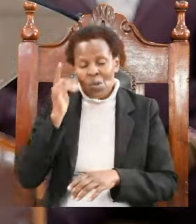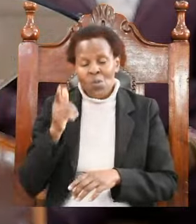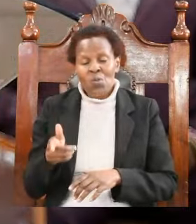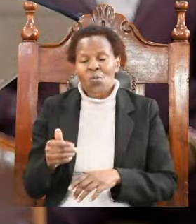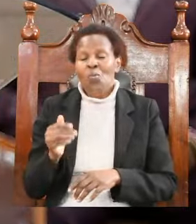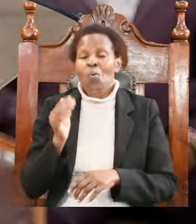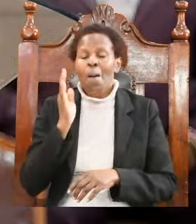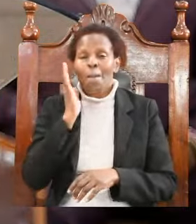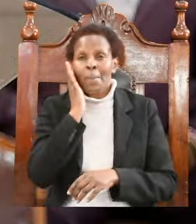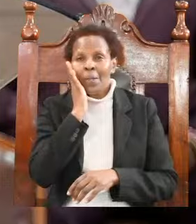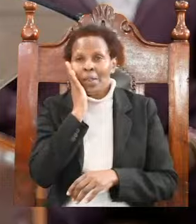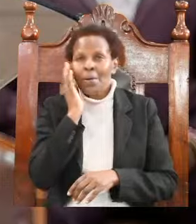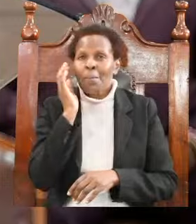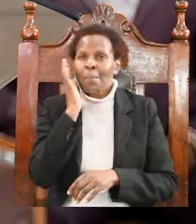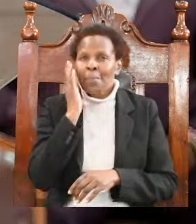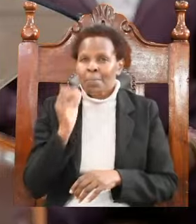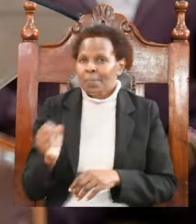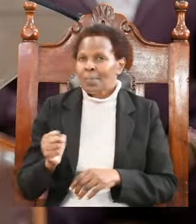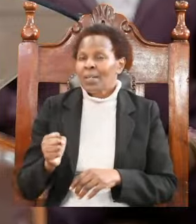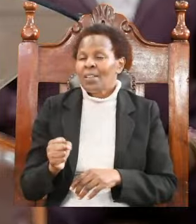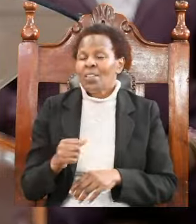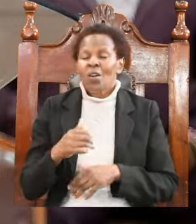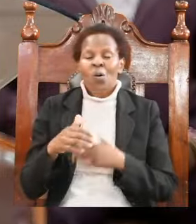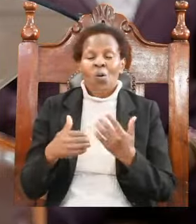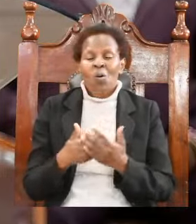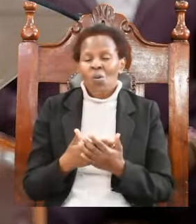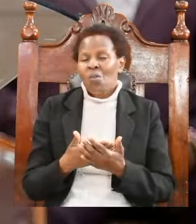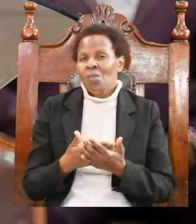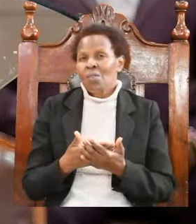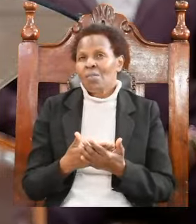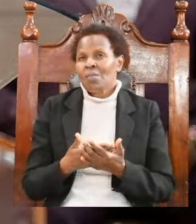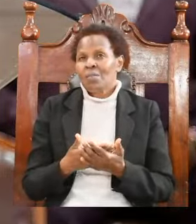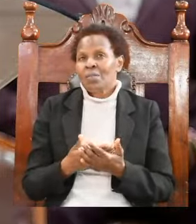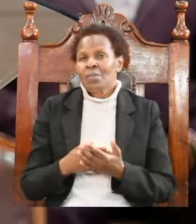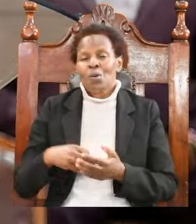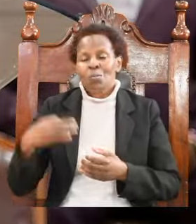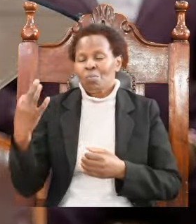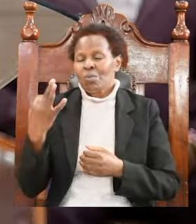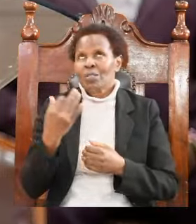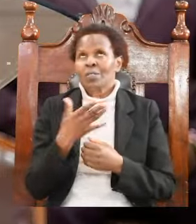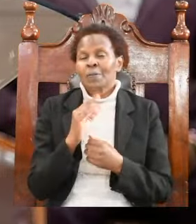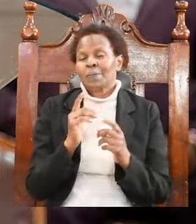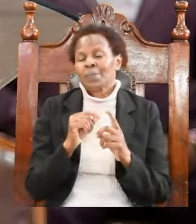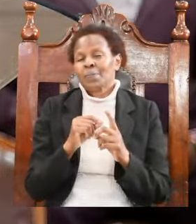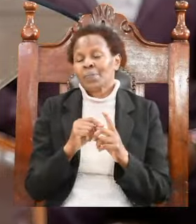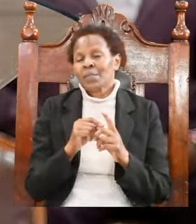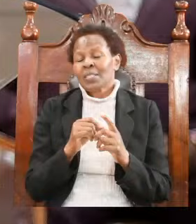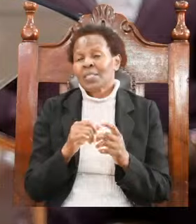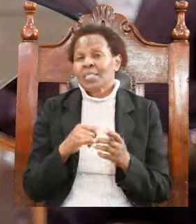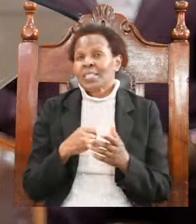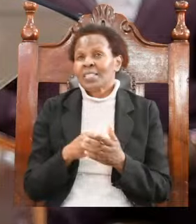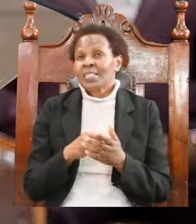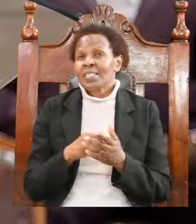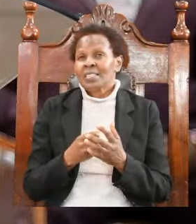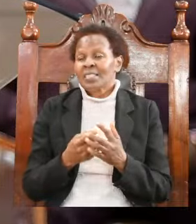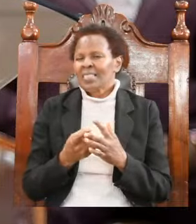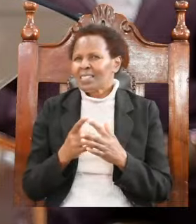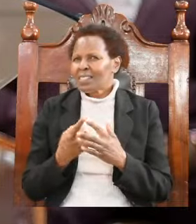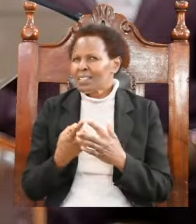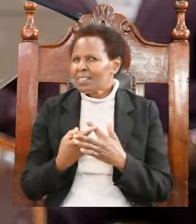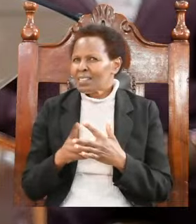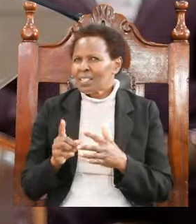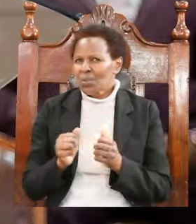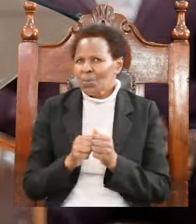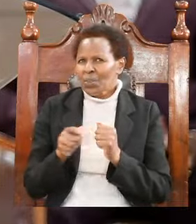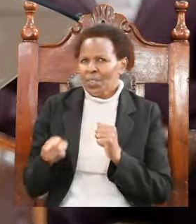your grandmother, and they have always preached the word. So it is not going to start with you. And because I'm